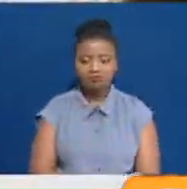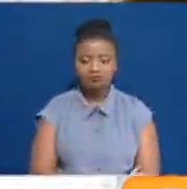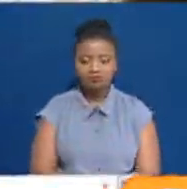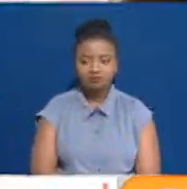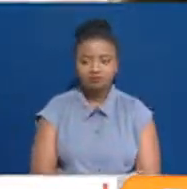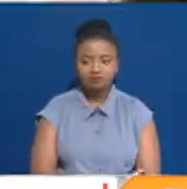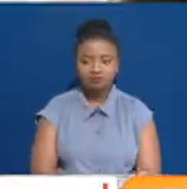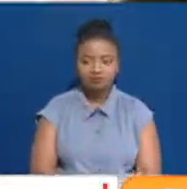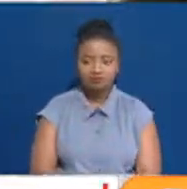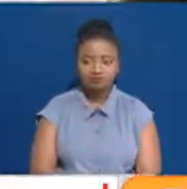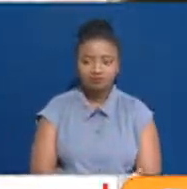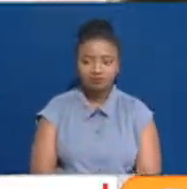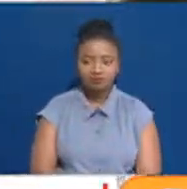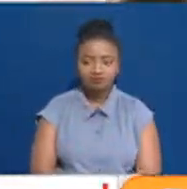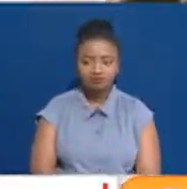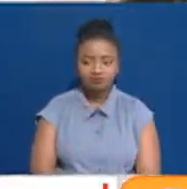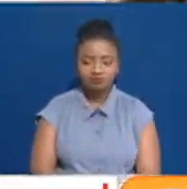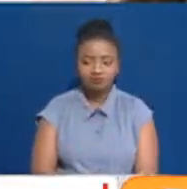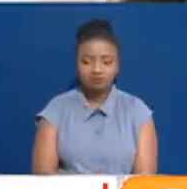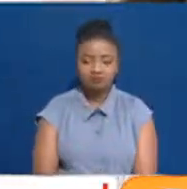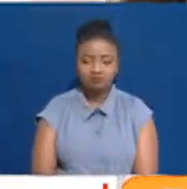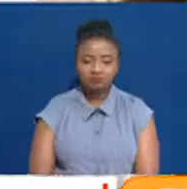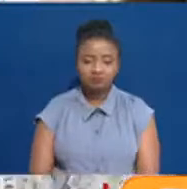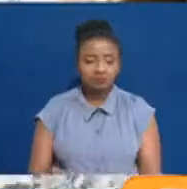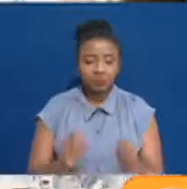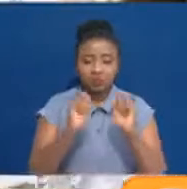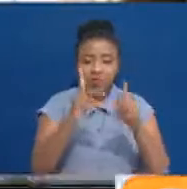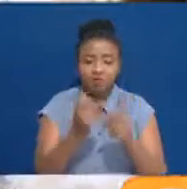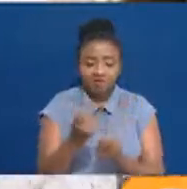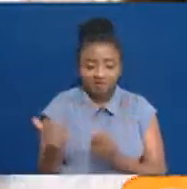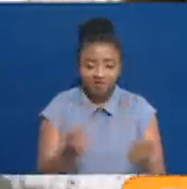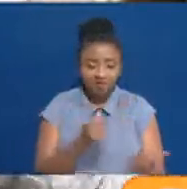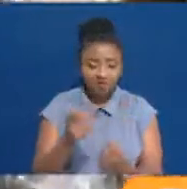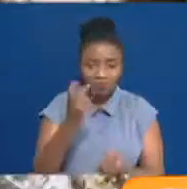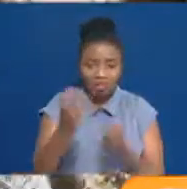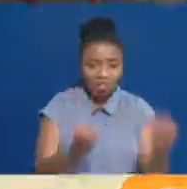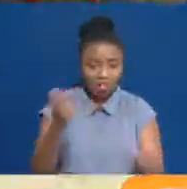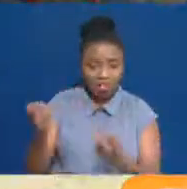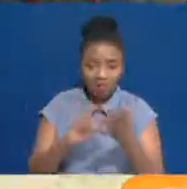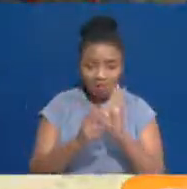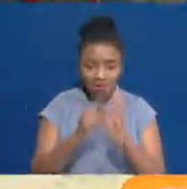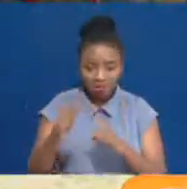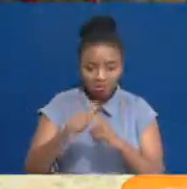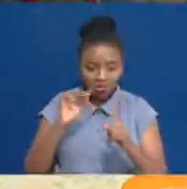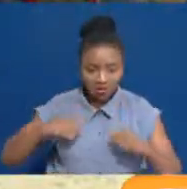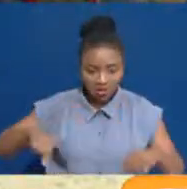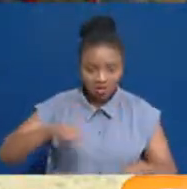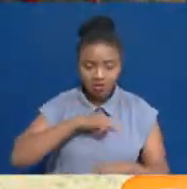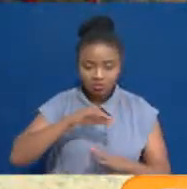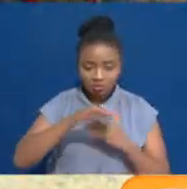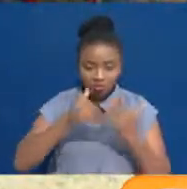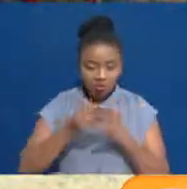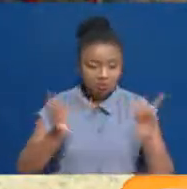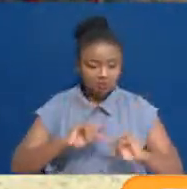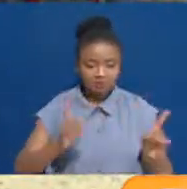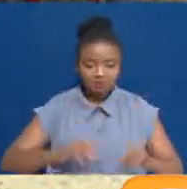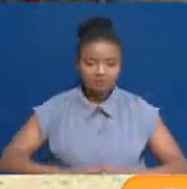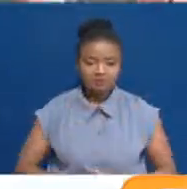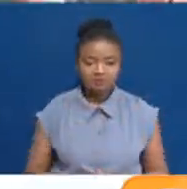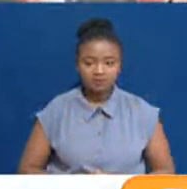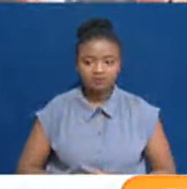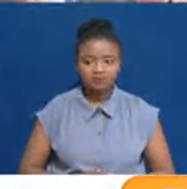tire. Amen. You can kill some of us, but you cannot kill all of us. Marianne Nyambura, Citizen TV.